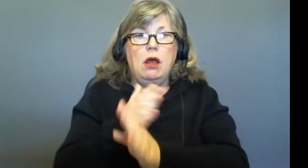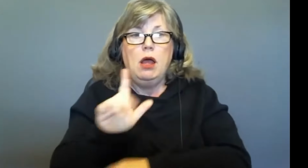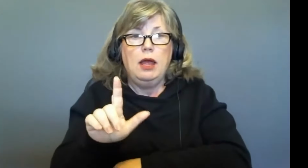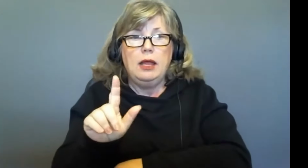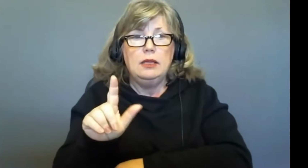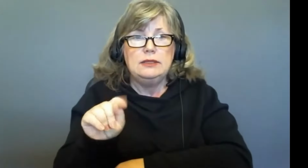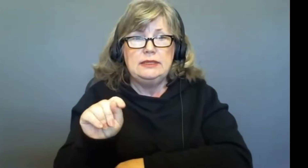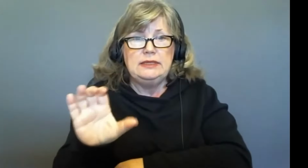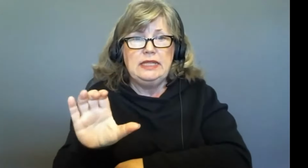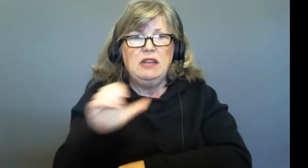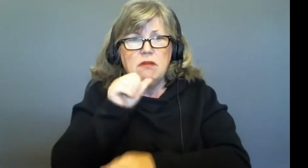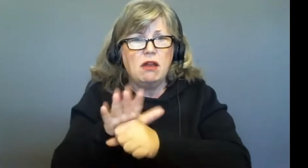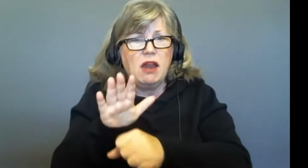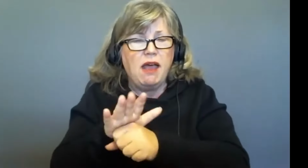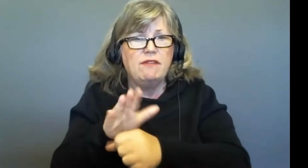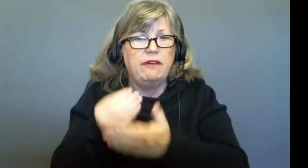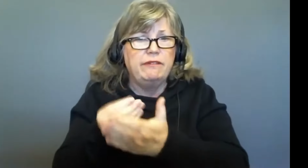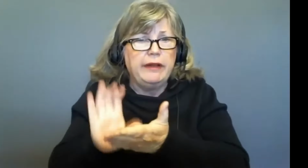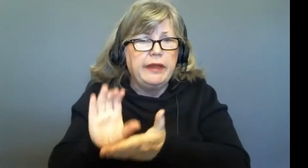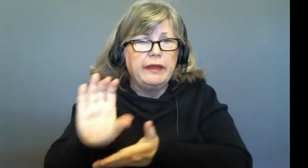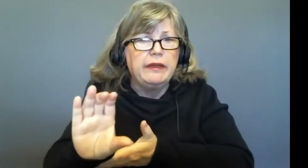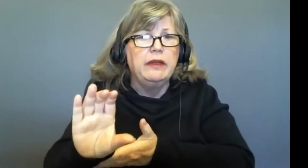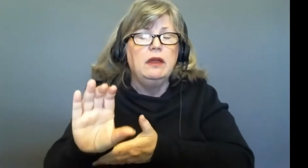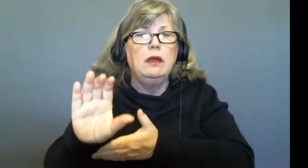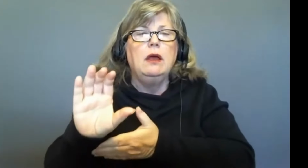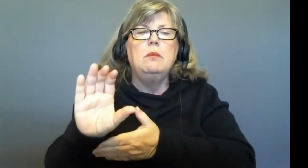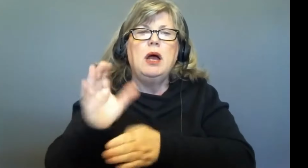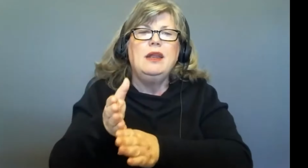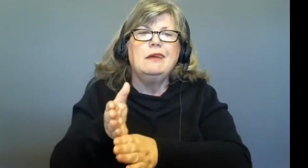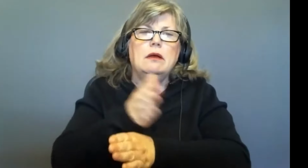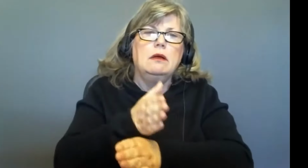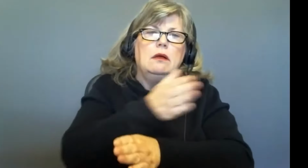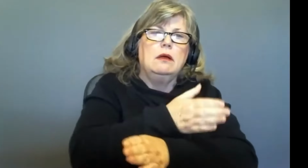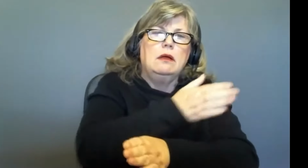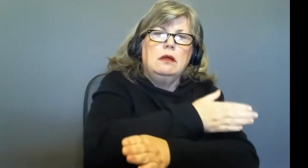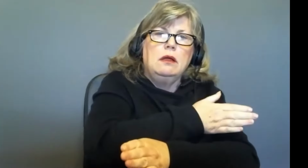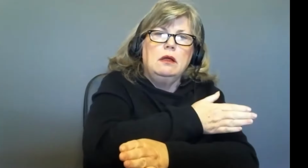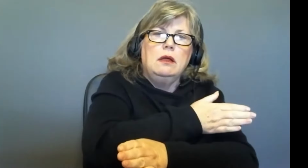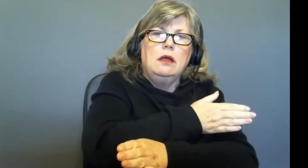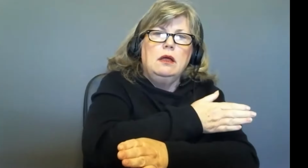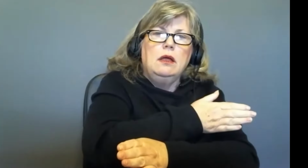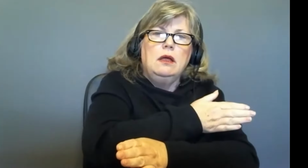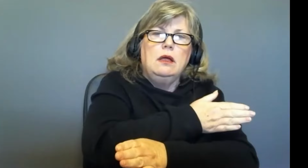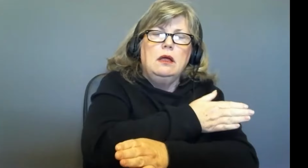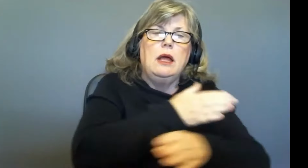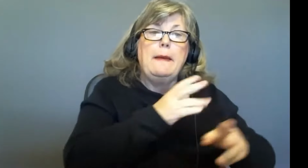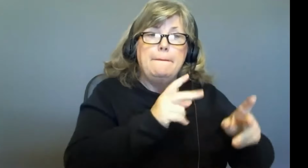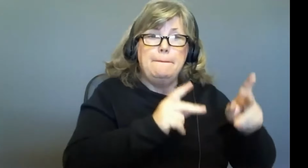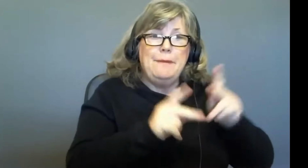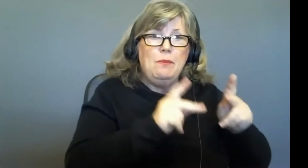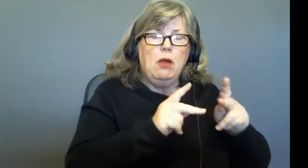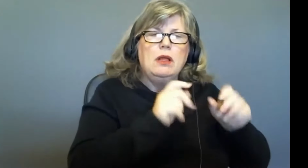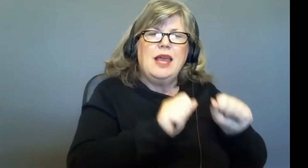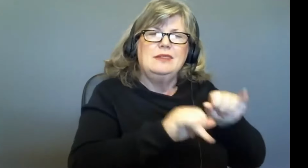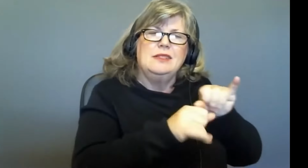badly, dealt with in some cases in the country, but we really need to upload that front end so that it allows people to stay in their